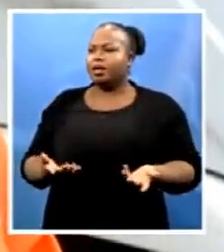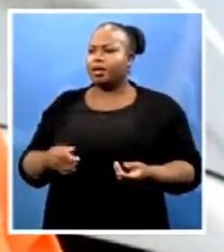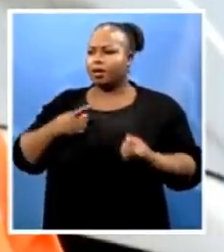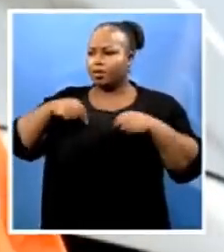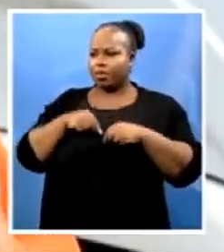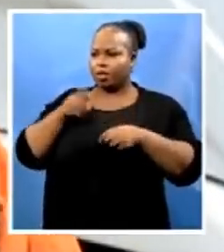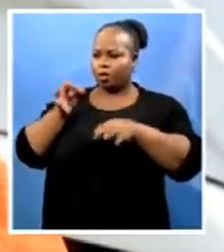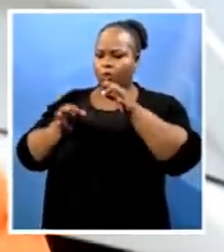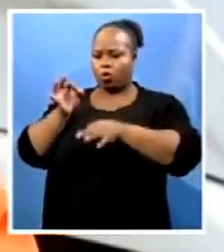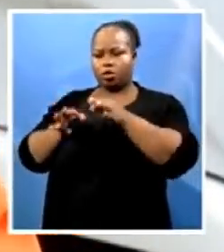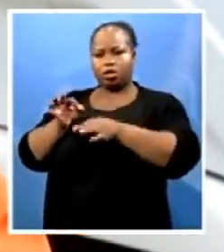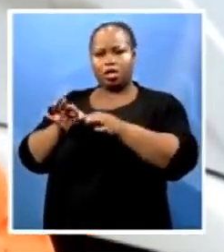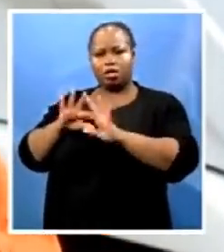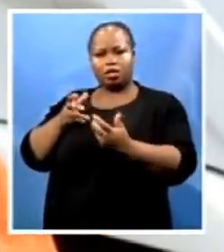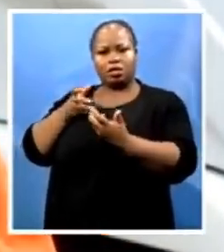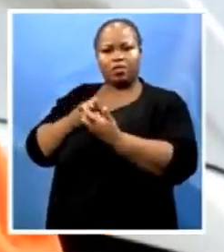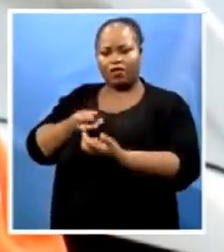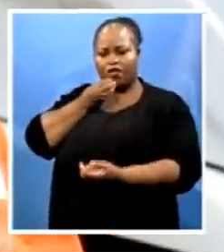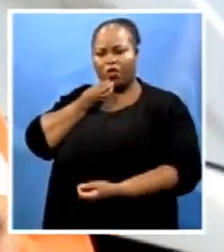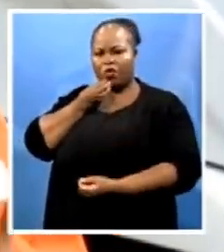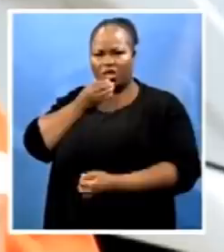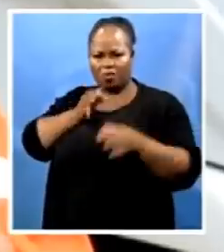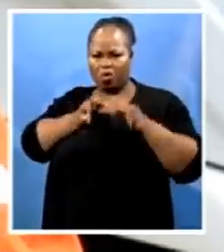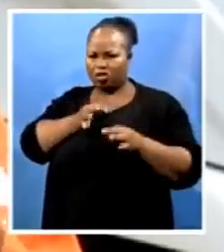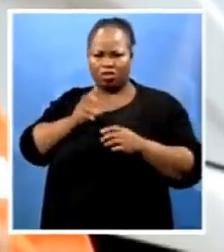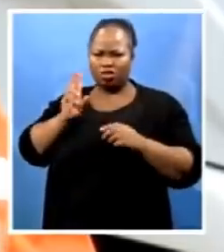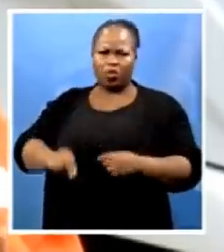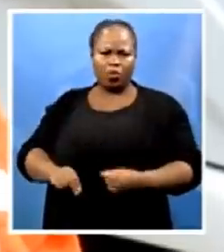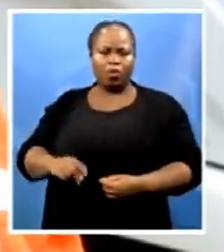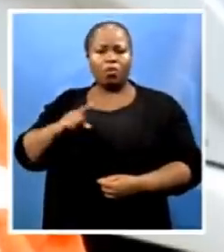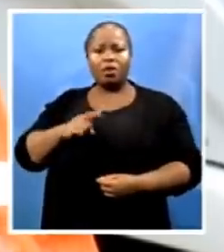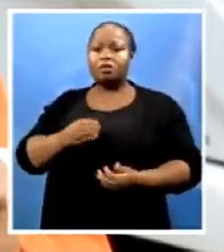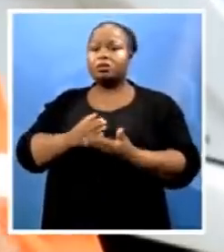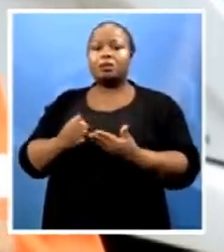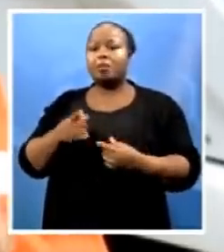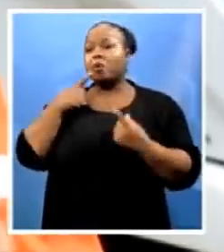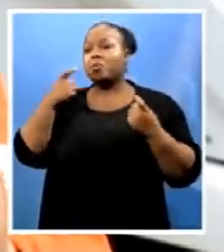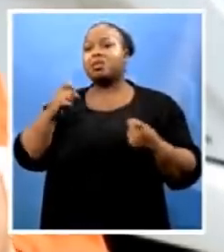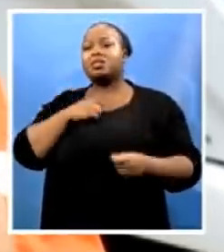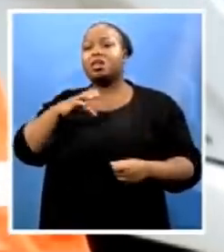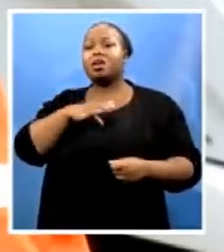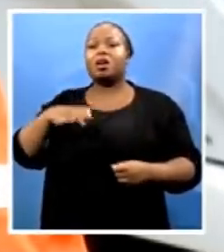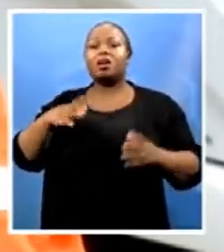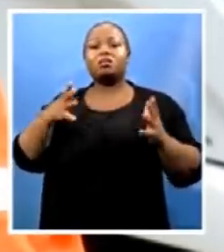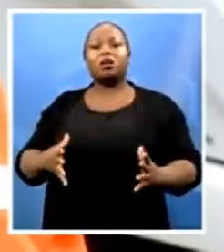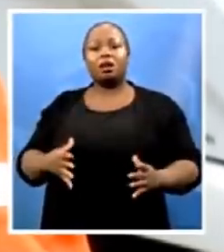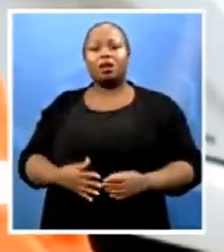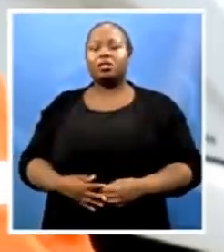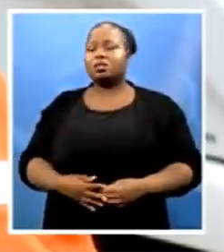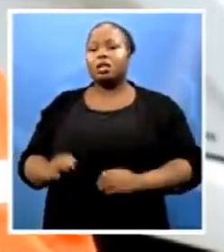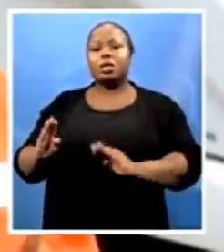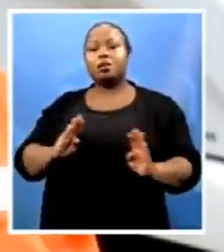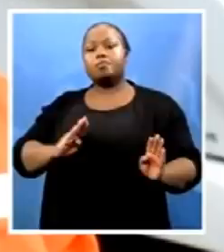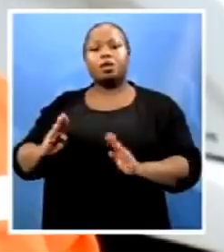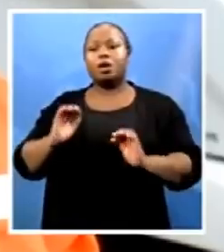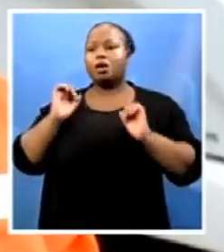food. There's an outcry about councillors, the manner in which they handle themselves, the manner in which they distribute food.